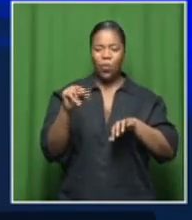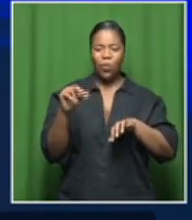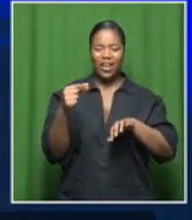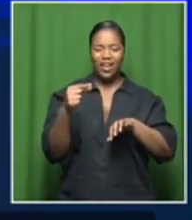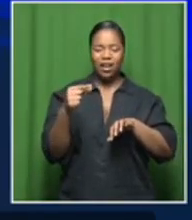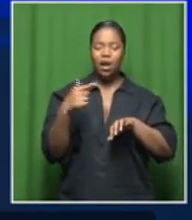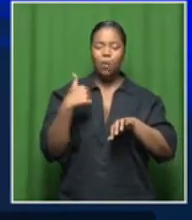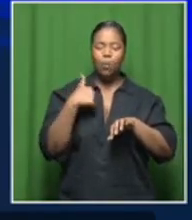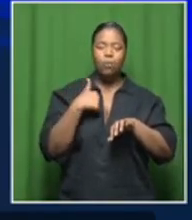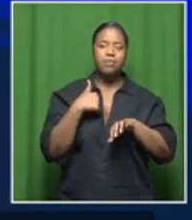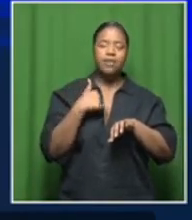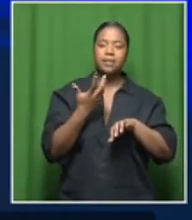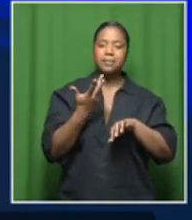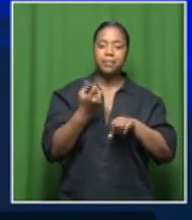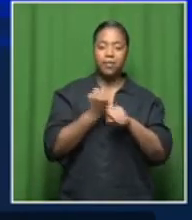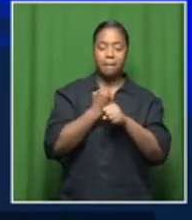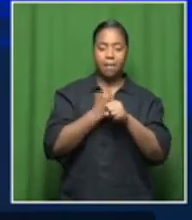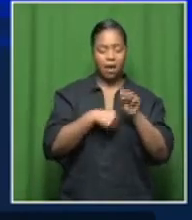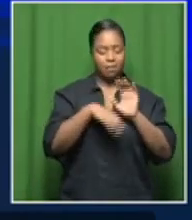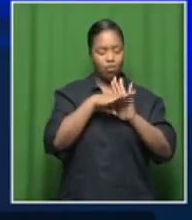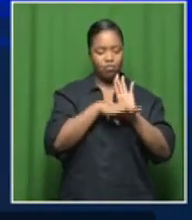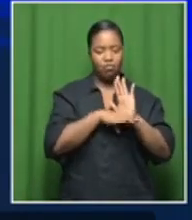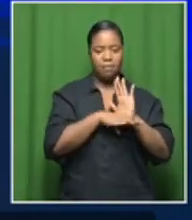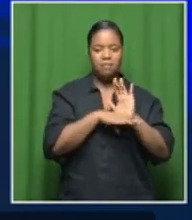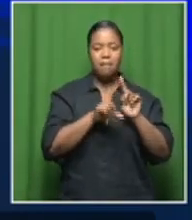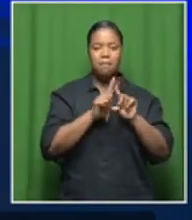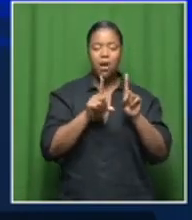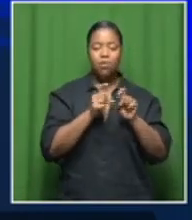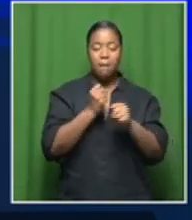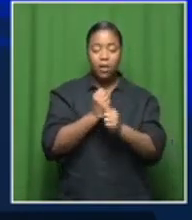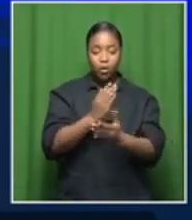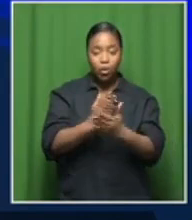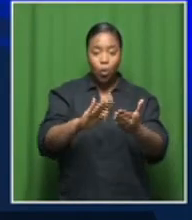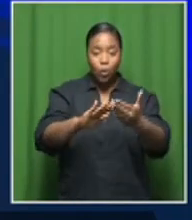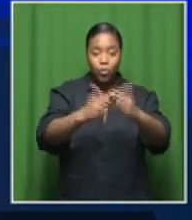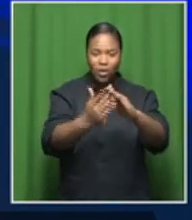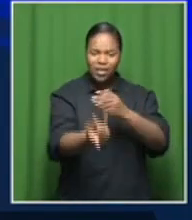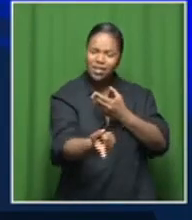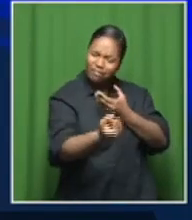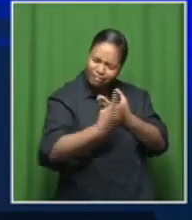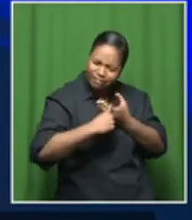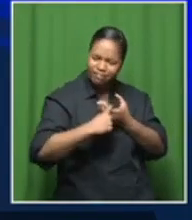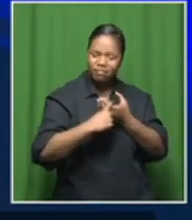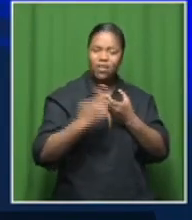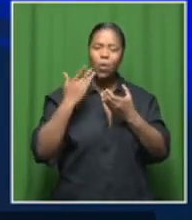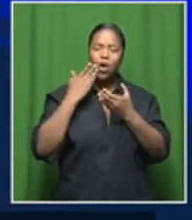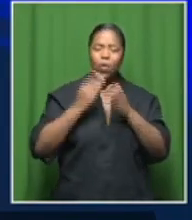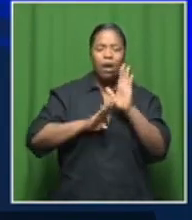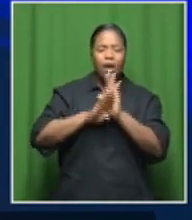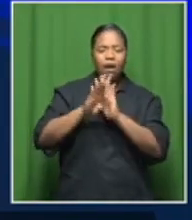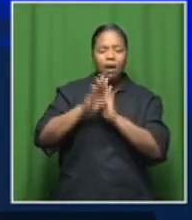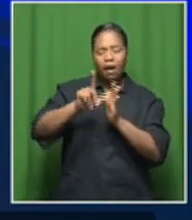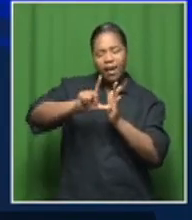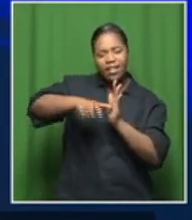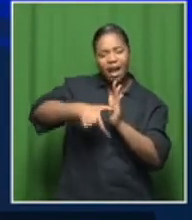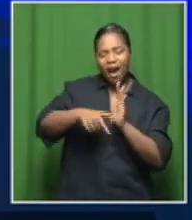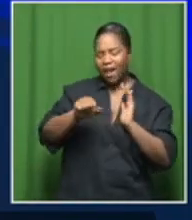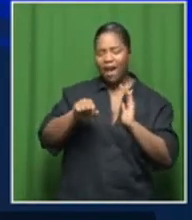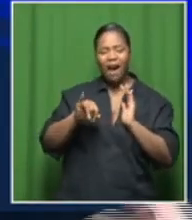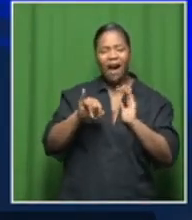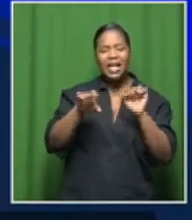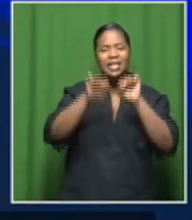the paradigm of programming, but we bring communities to be part of the design and development of this AI